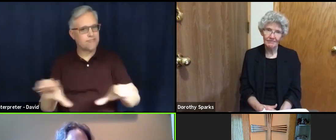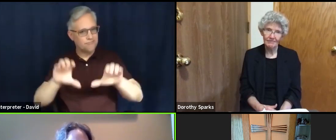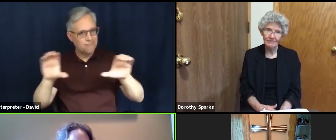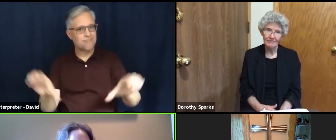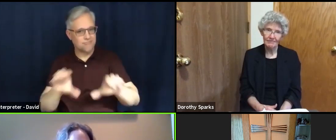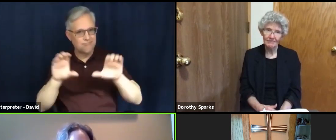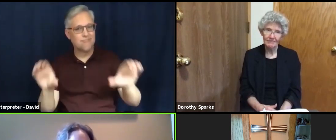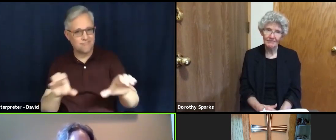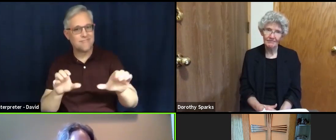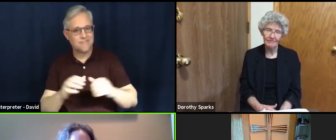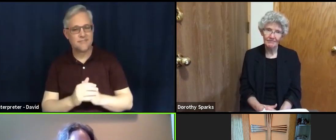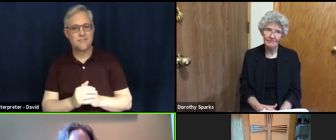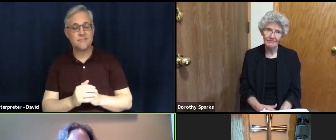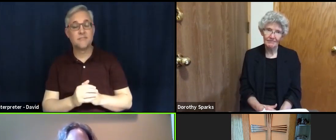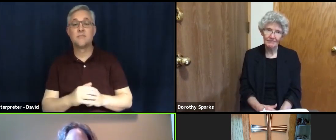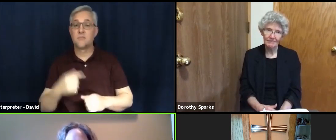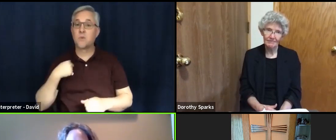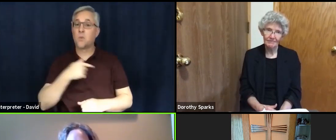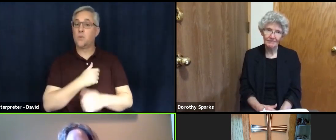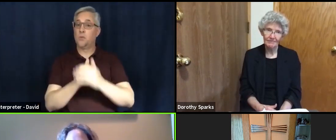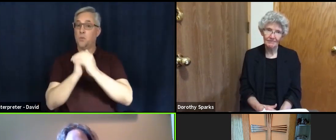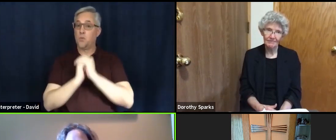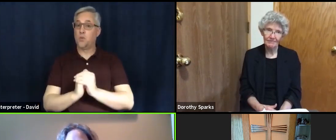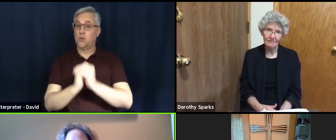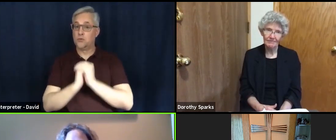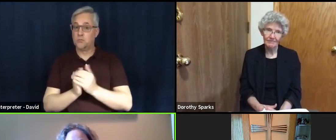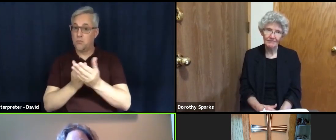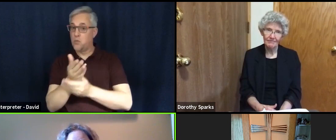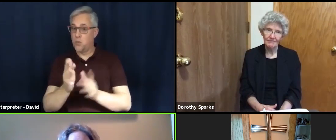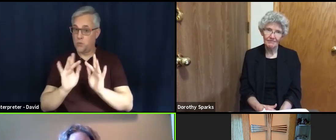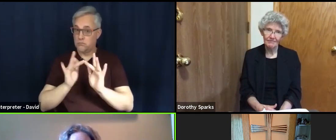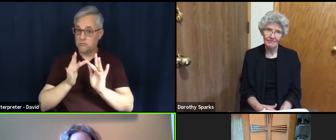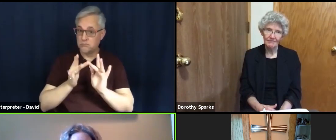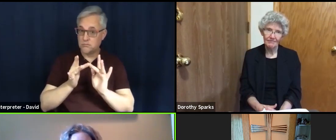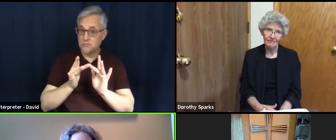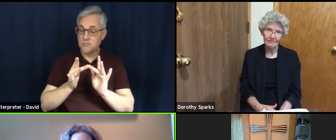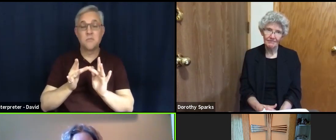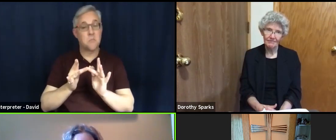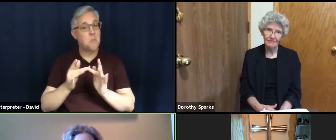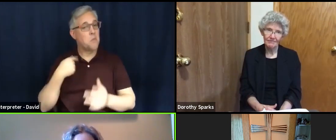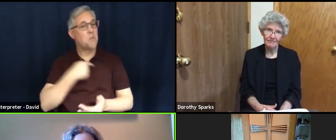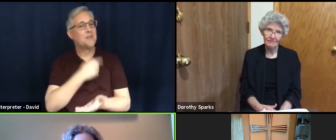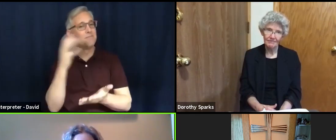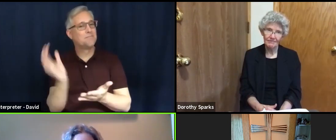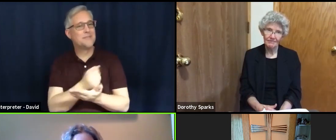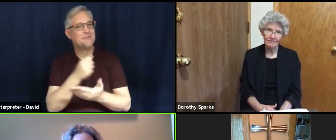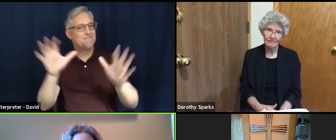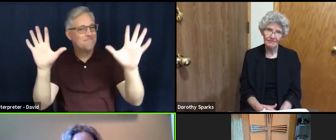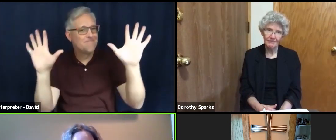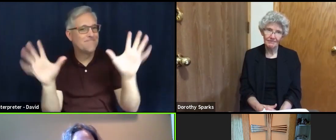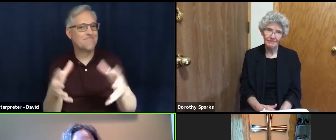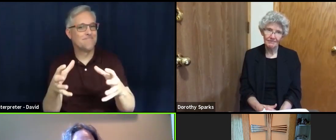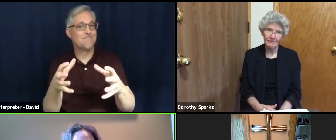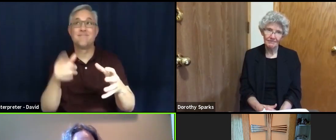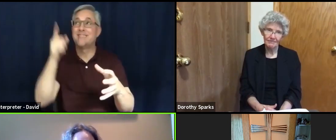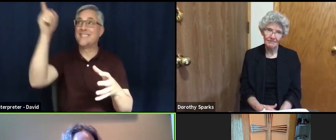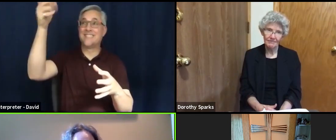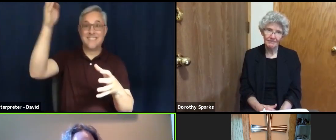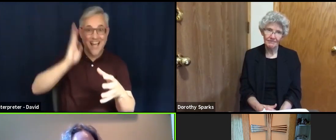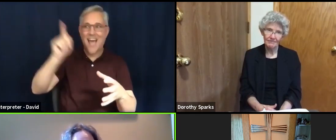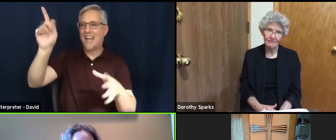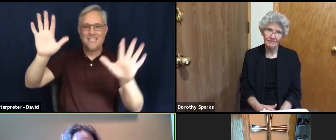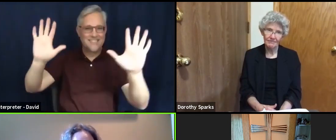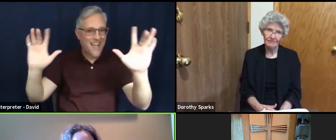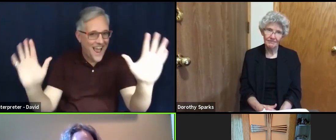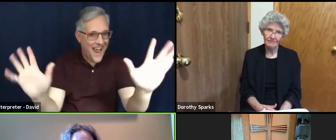Our online worship is a way for us to be together, gathered together by God, and it is also